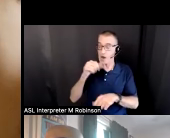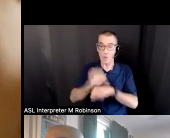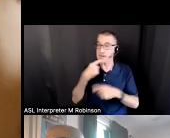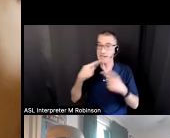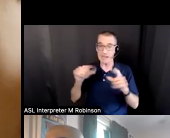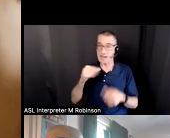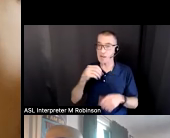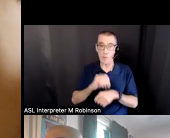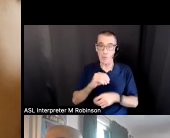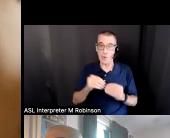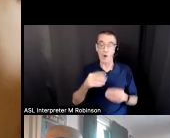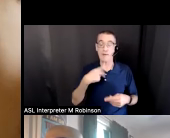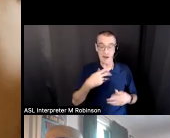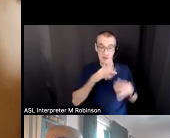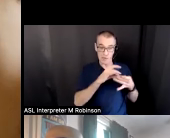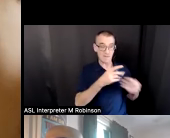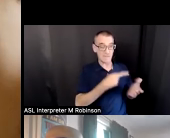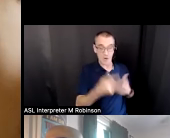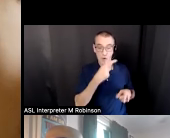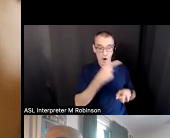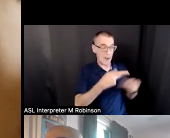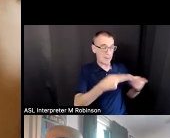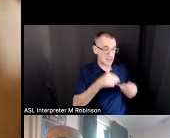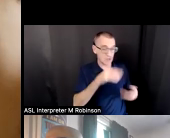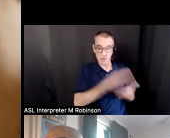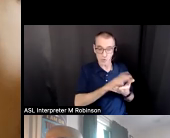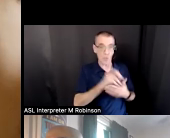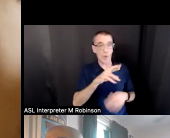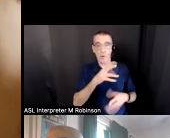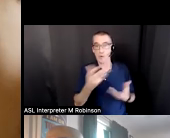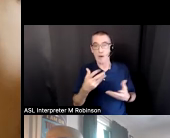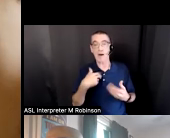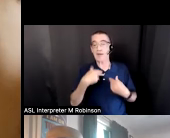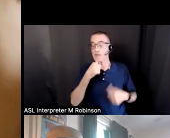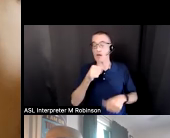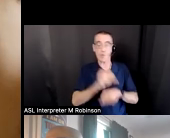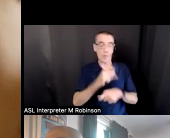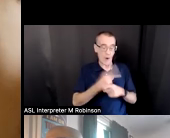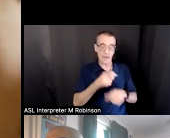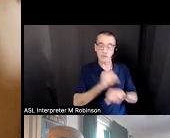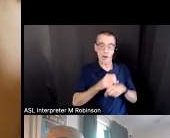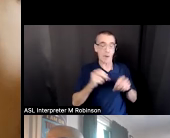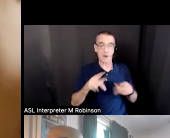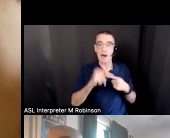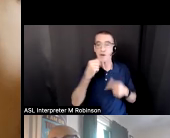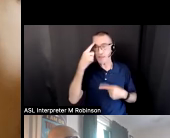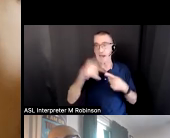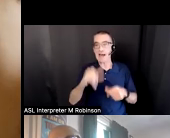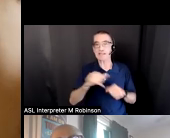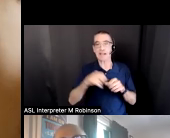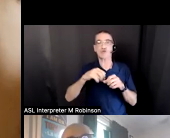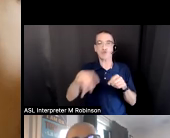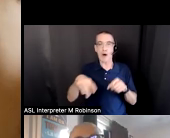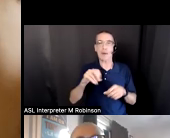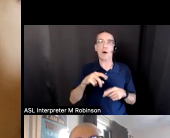Am I not in the right place in terms of school? Or have I not had the right job opportunities? And not to think of it as a dropout, but